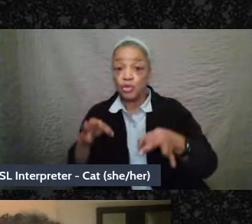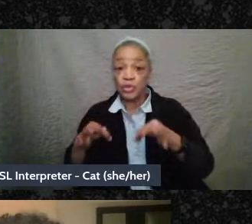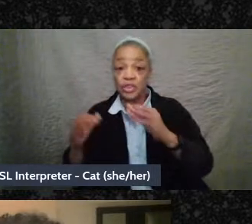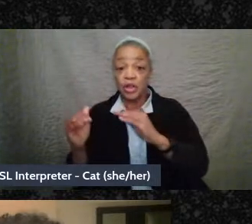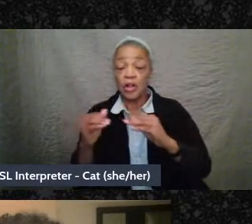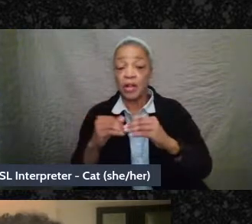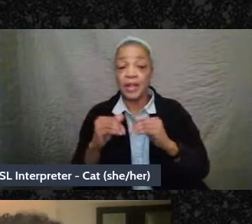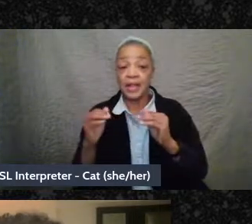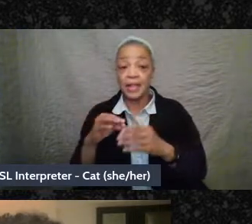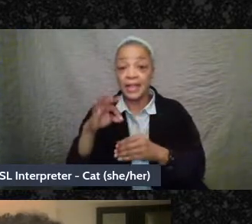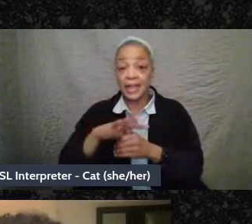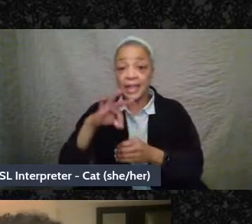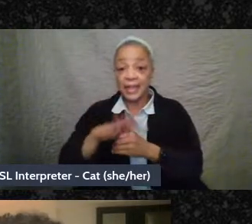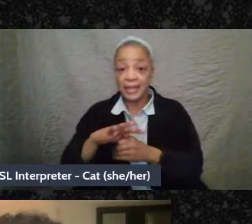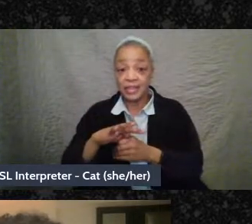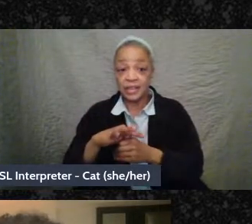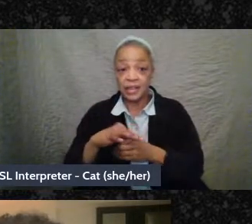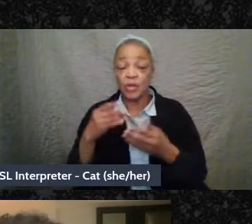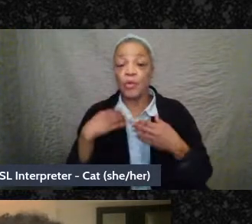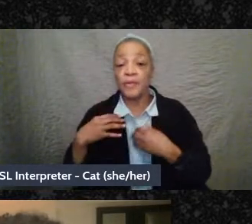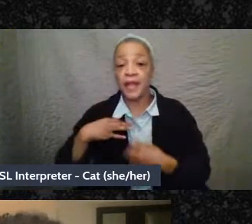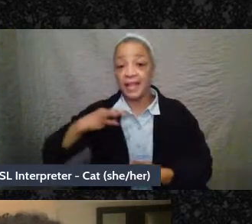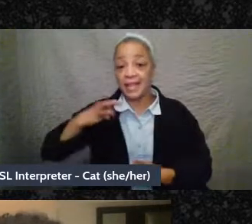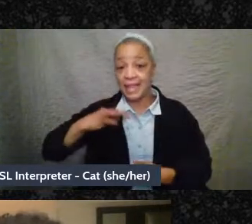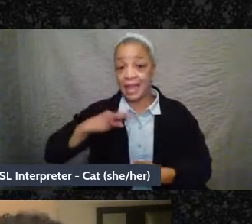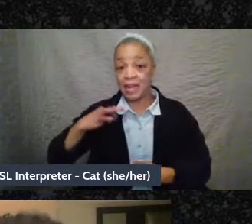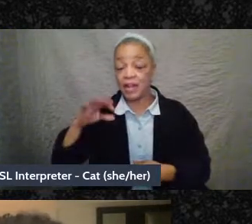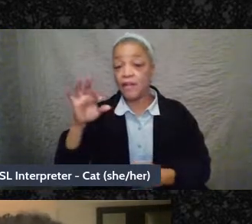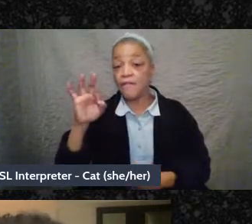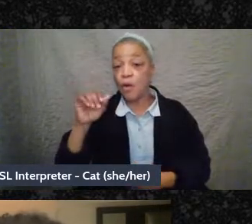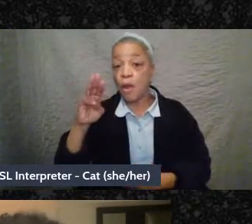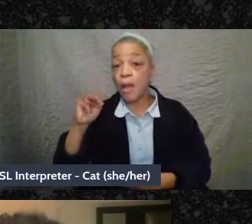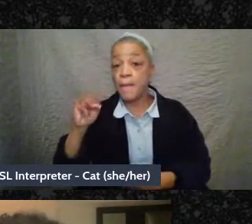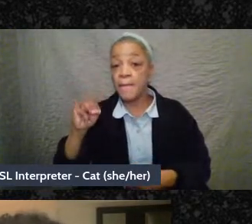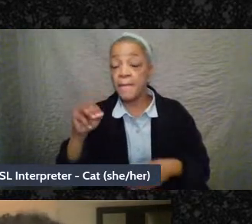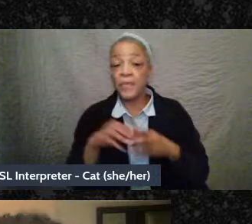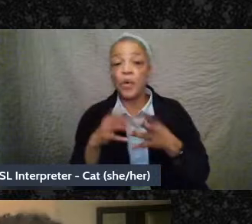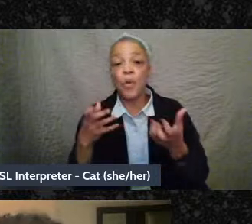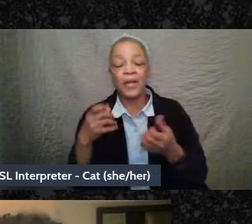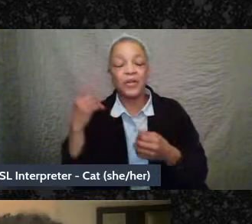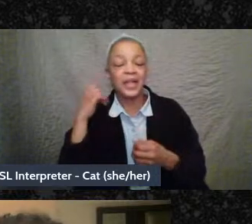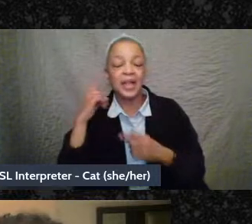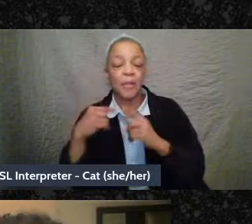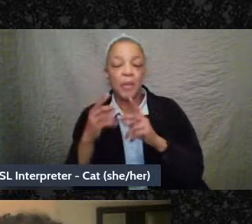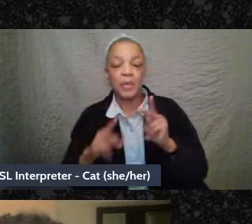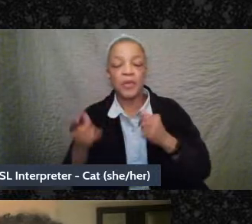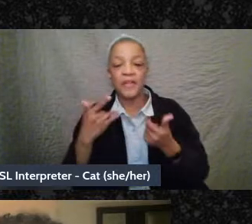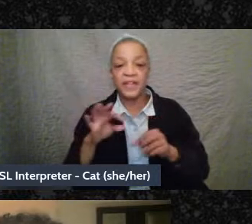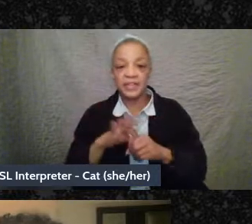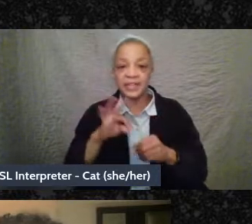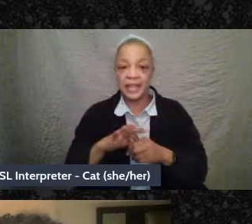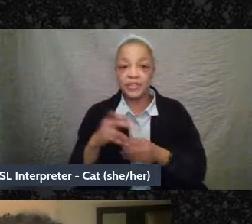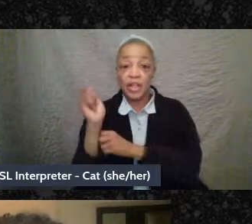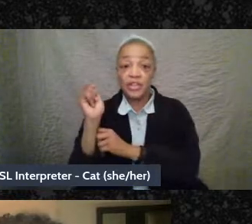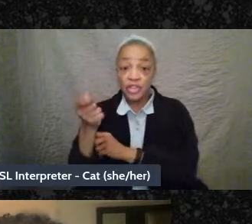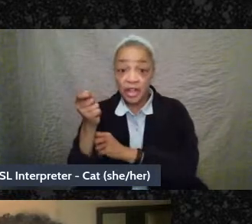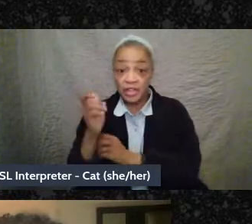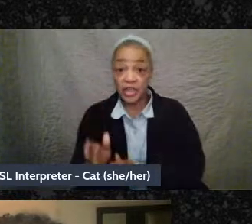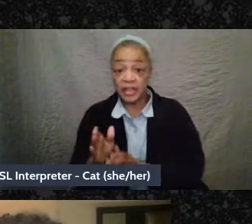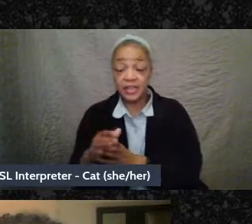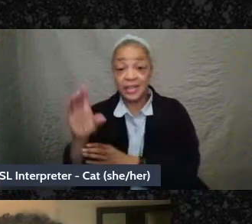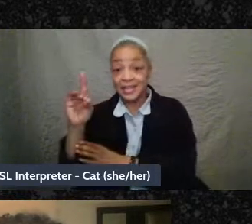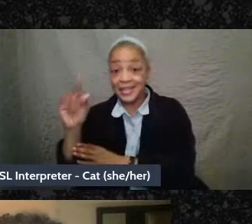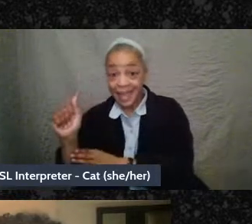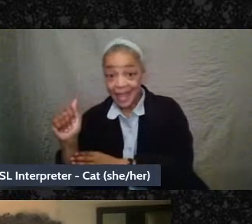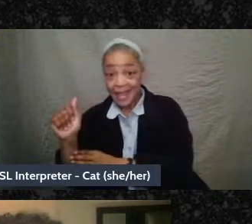So we're planning a candidate forum because we want to hear from elected officials, current sitting judges, and the current district attorney, and